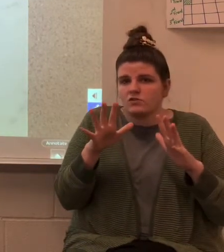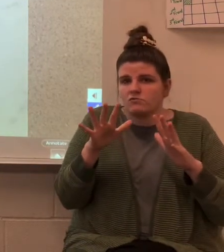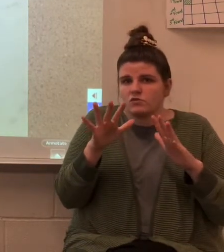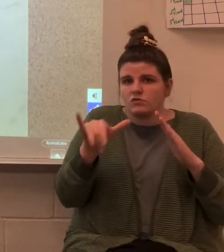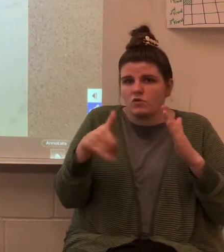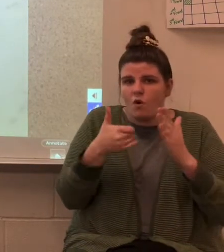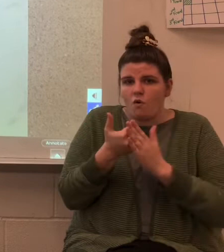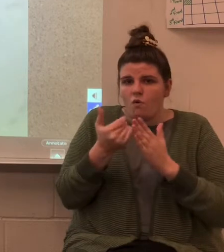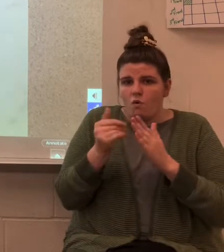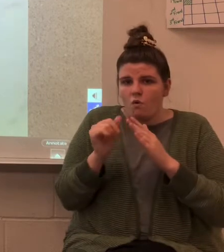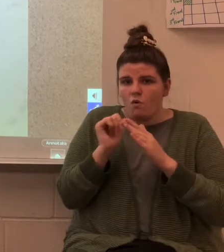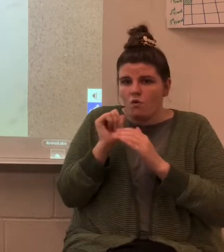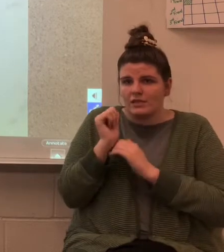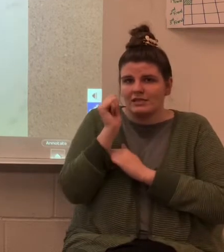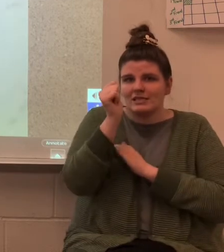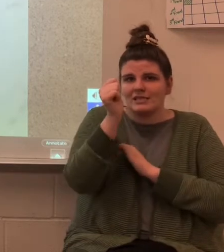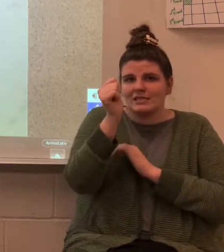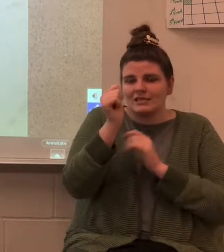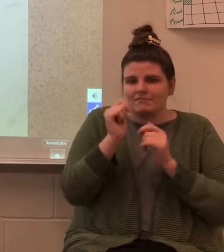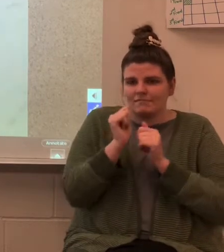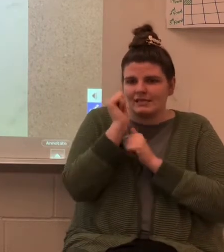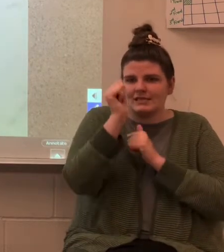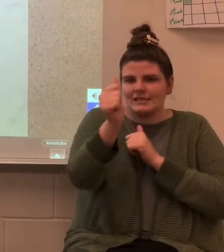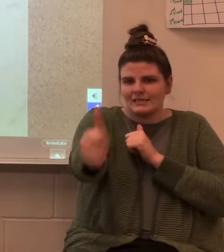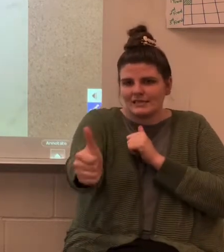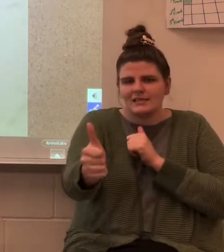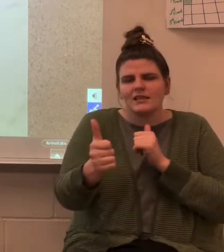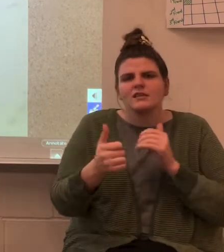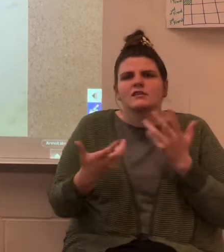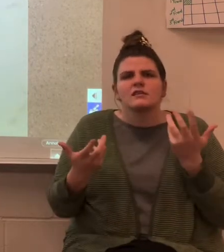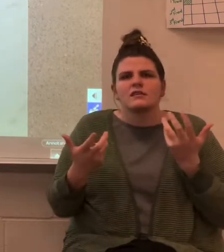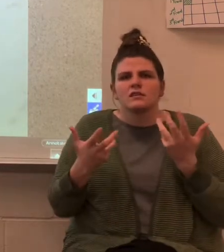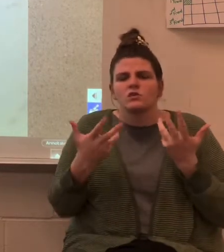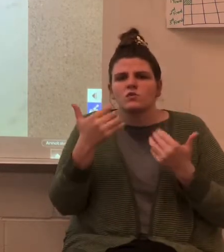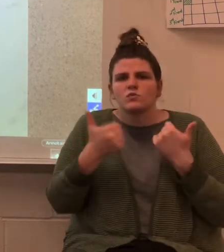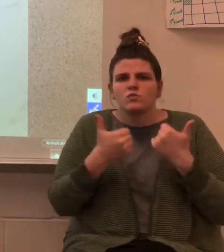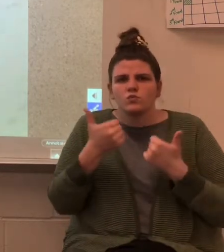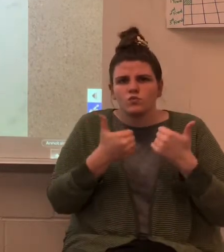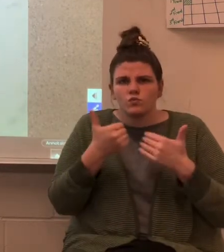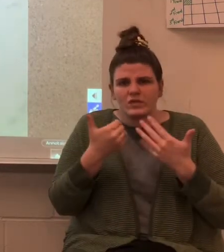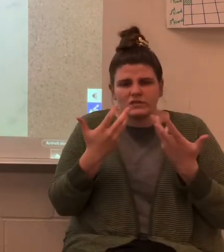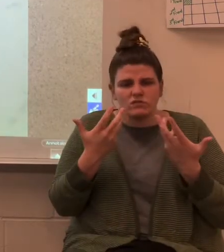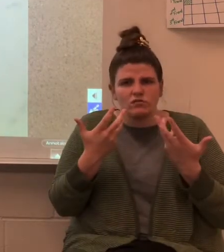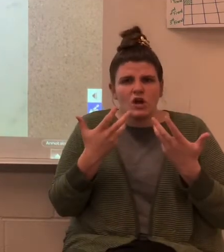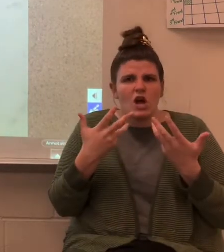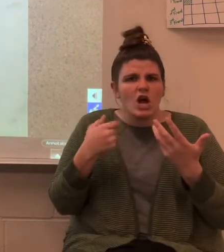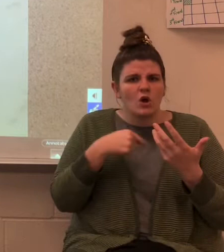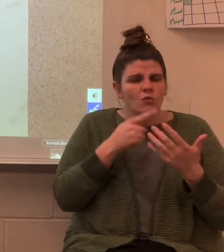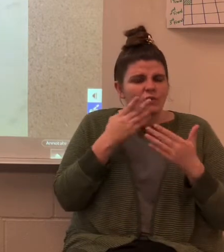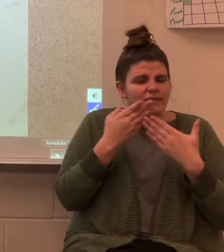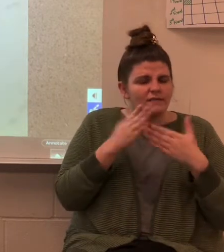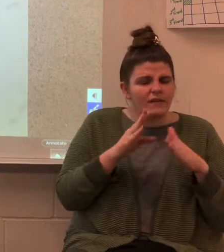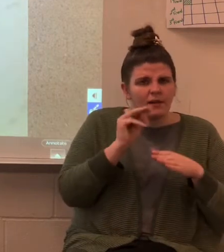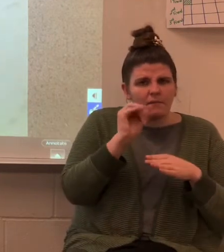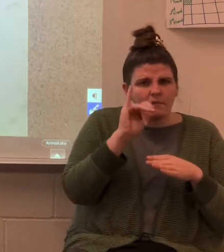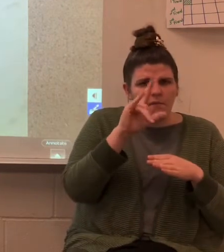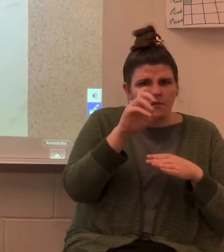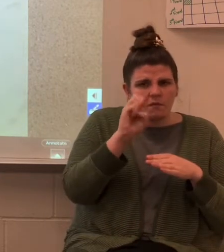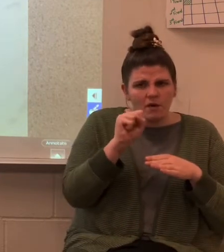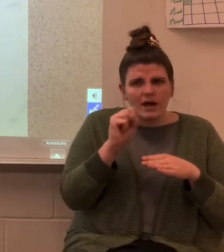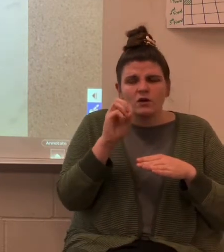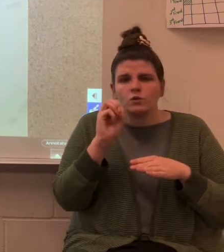each team member run? So this is when we ask that question. Are we dividing the miles or are we dividing the